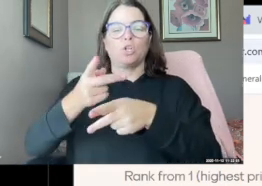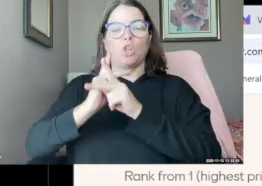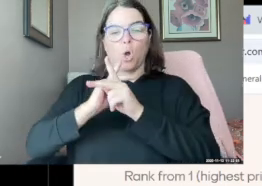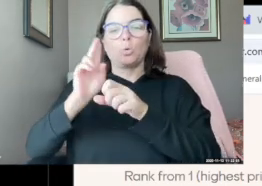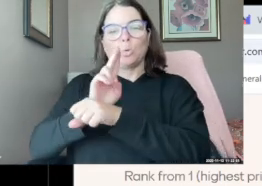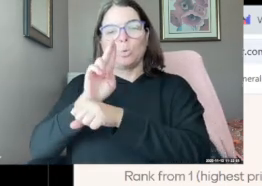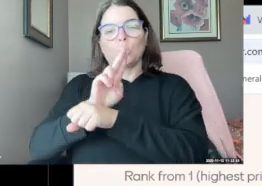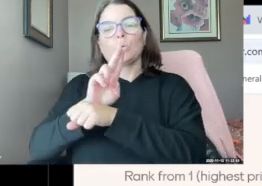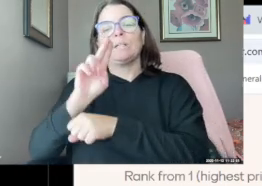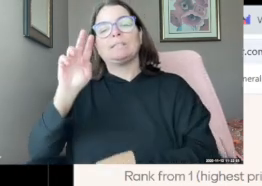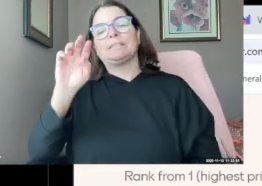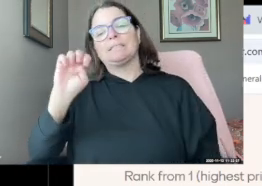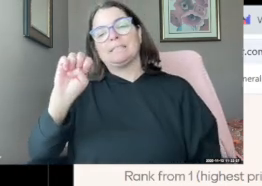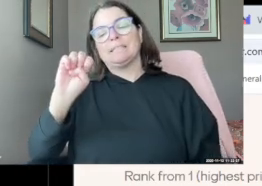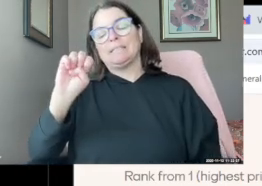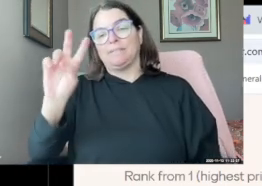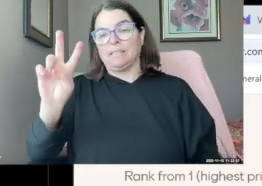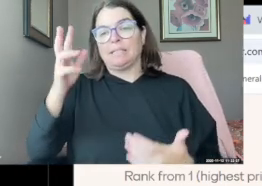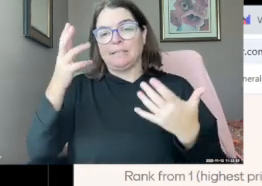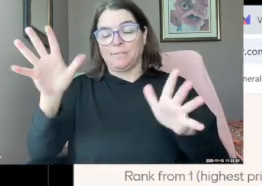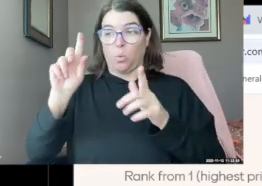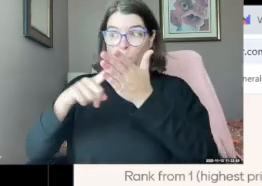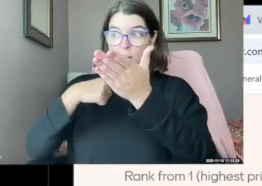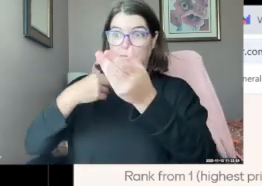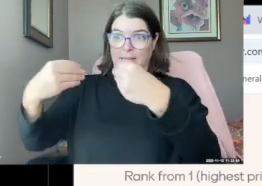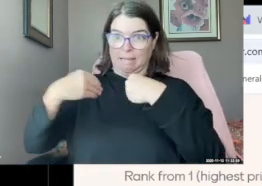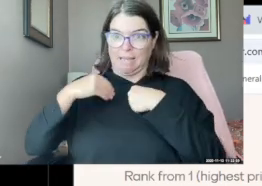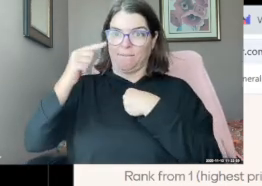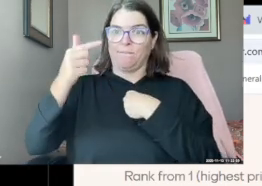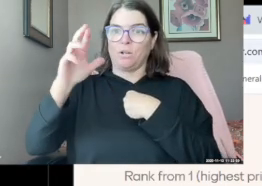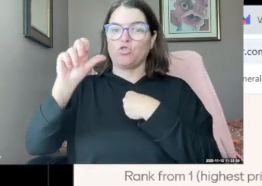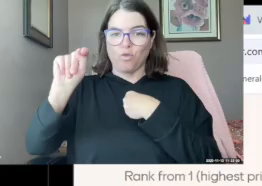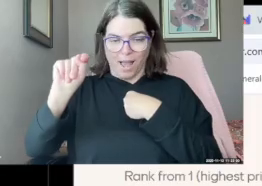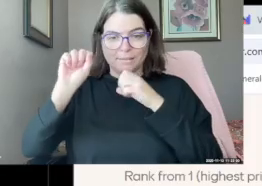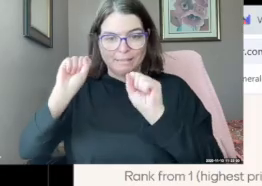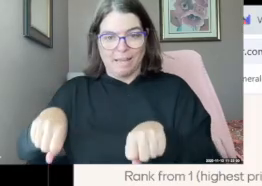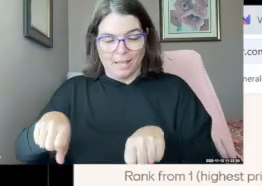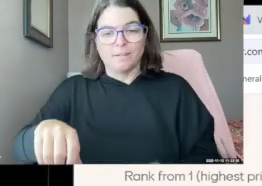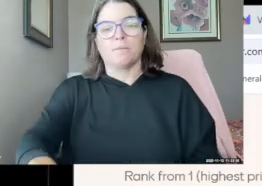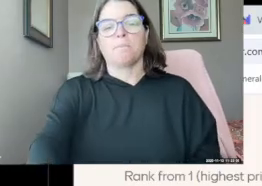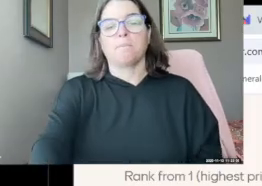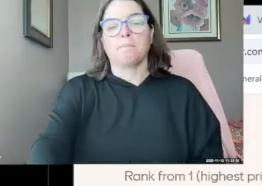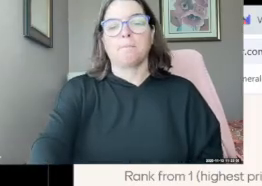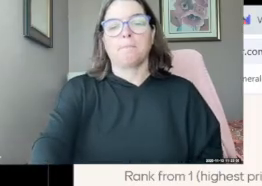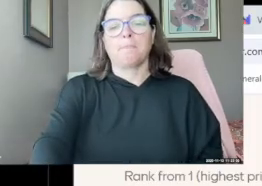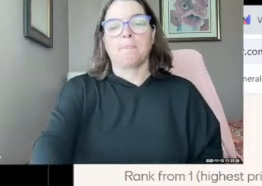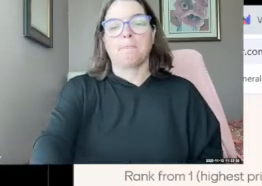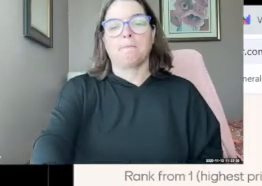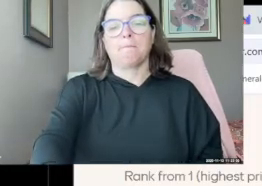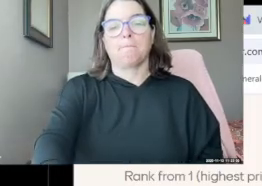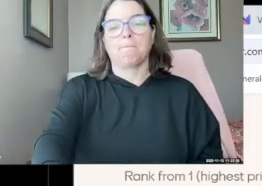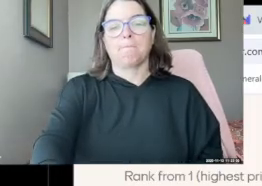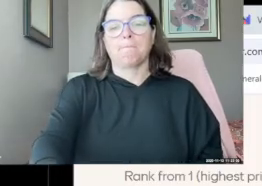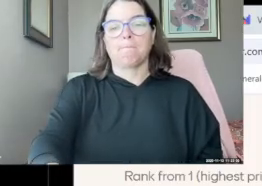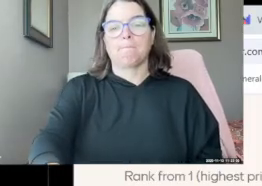am very concerned about being able to take out a loan to purchase a used EV once I do get granted